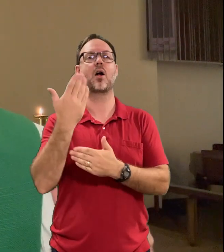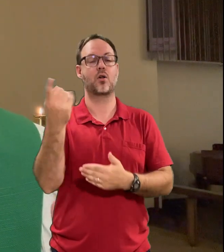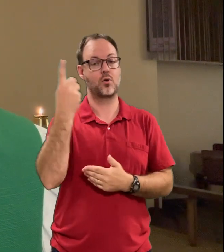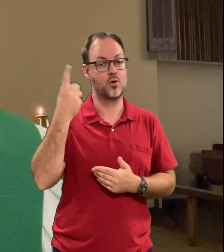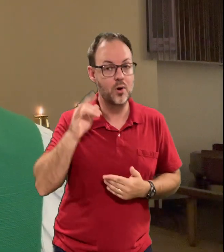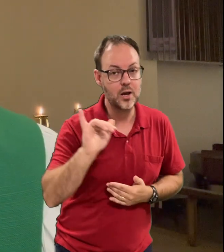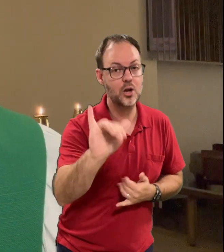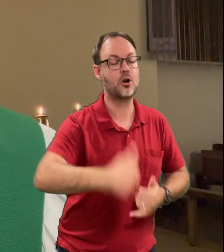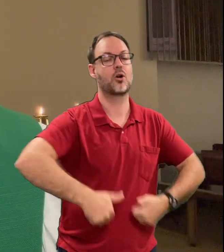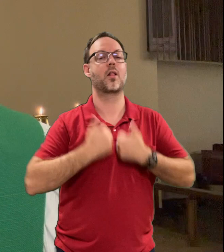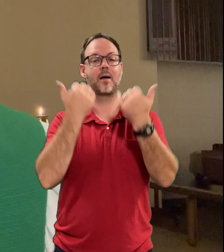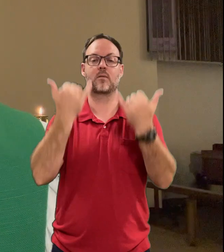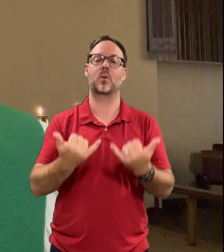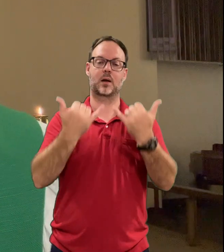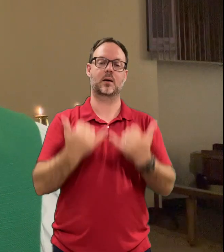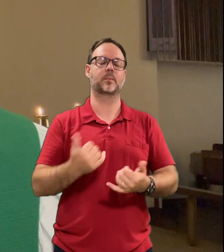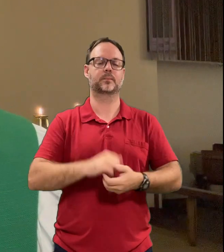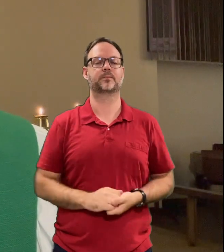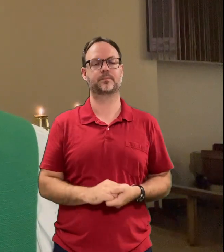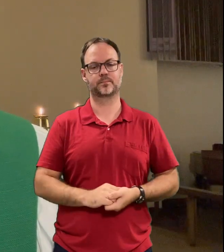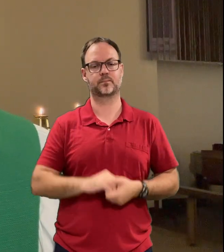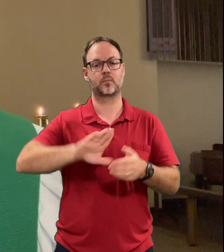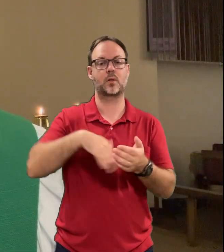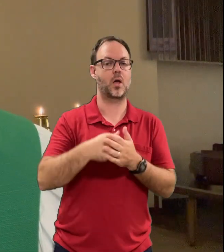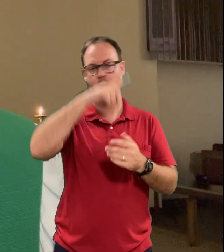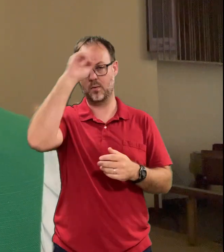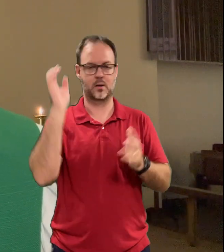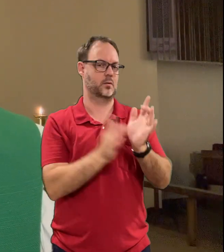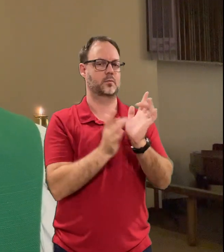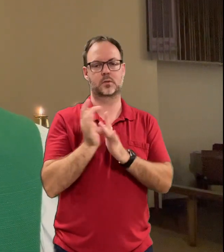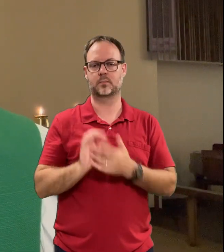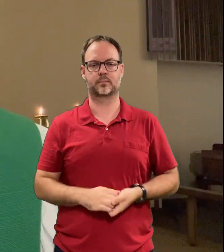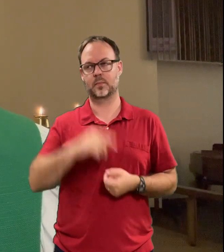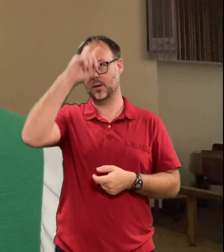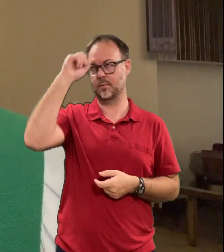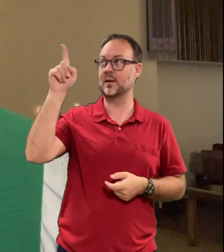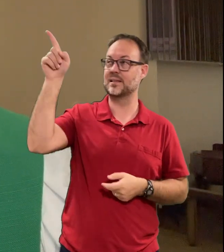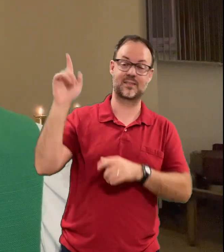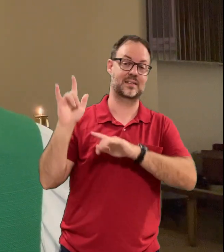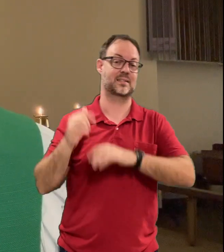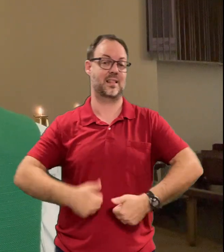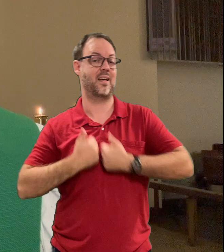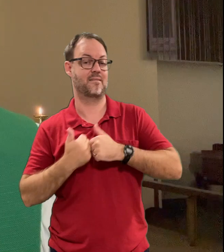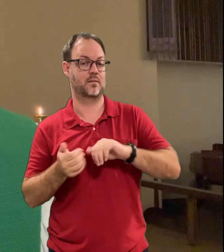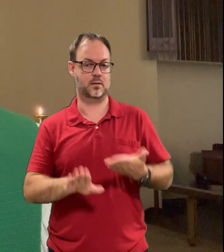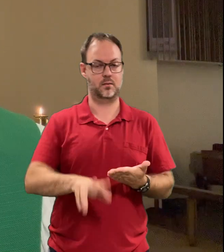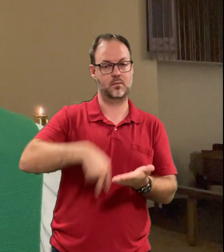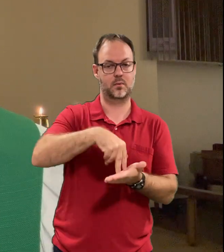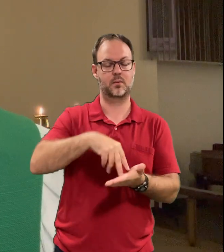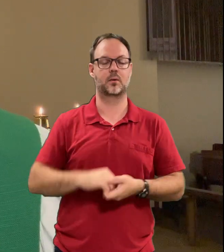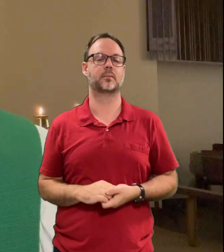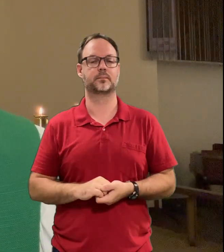new eternal life right now. It's all because of Jesus, because of His life, death,